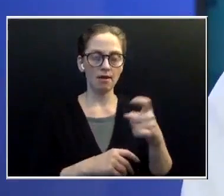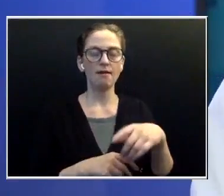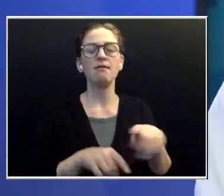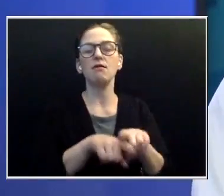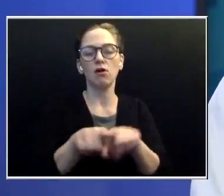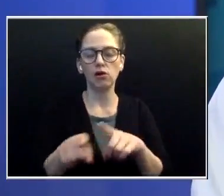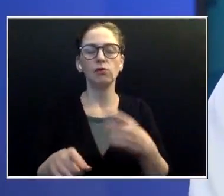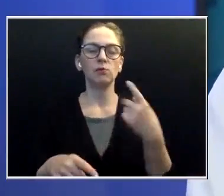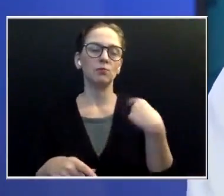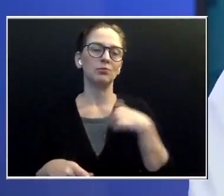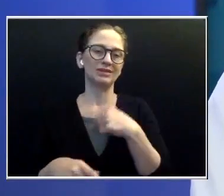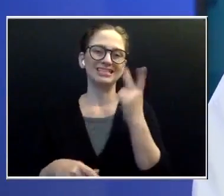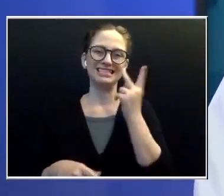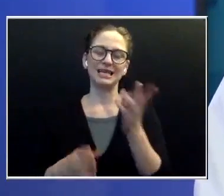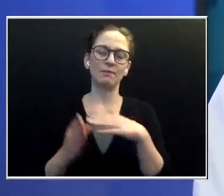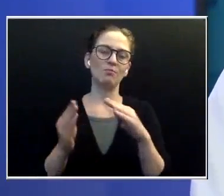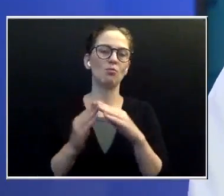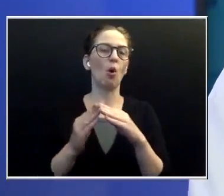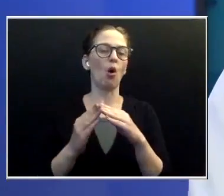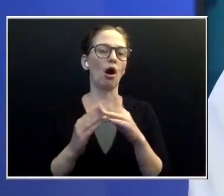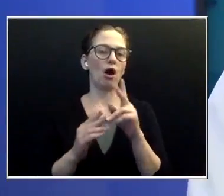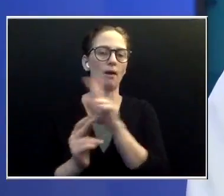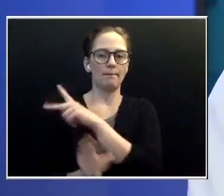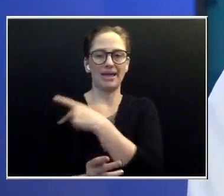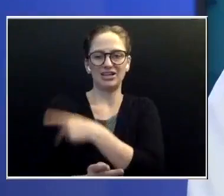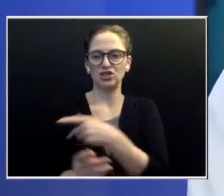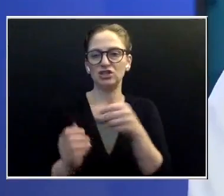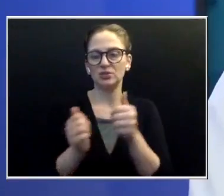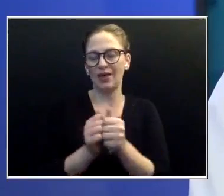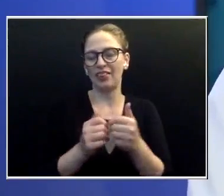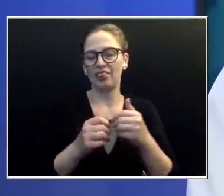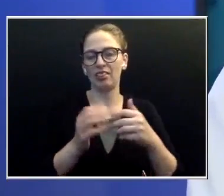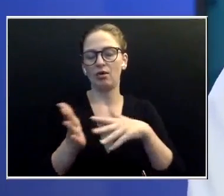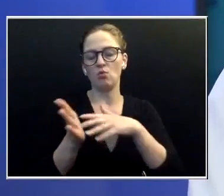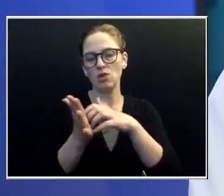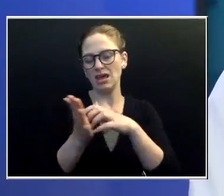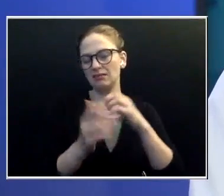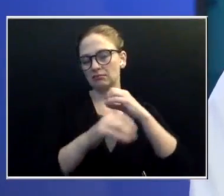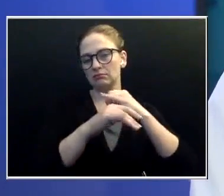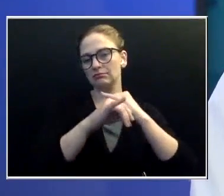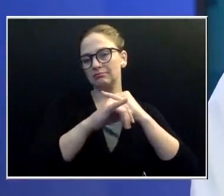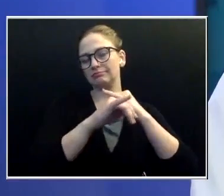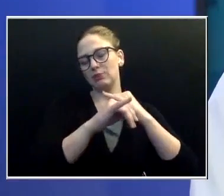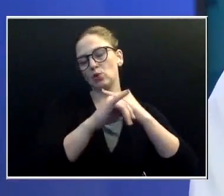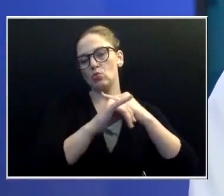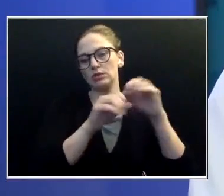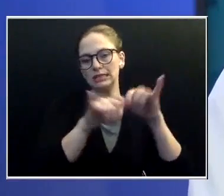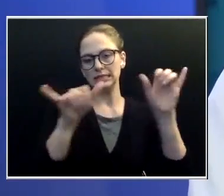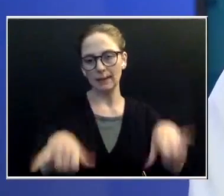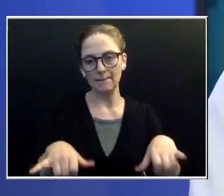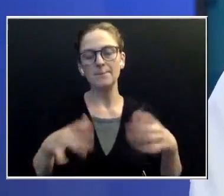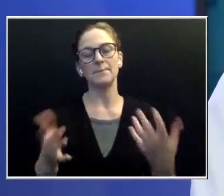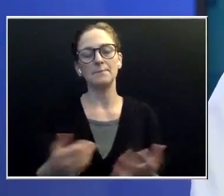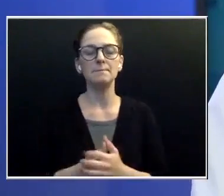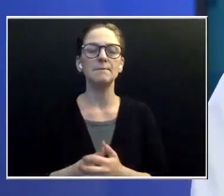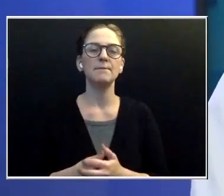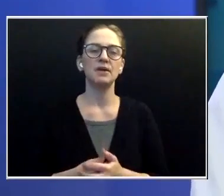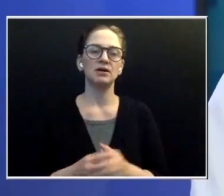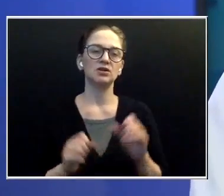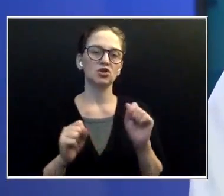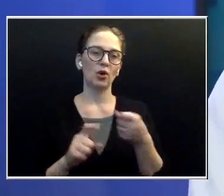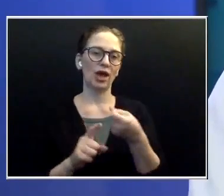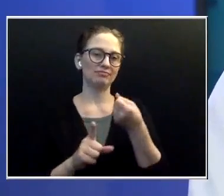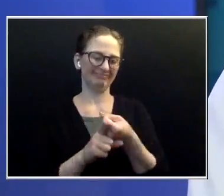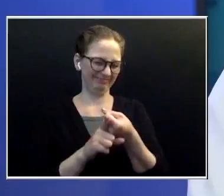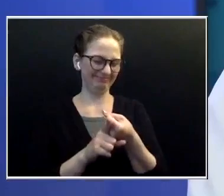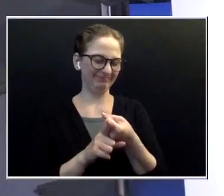patients who are immunocompromised. This itself also can increase the risk of the refractoriness of C. diff because of change in the microbiome of